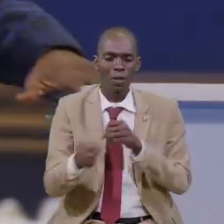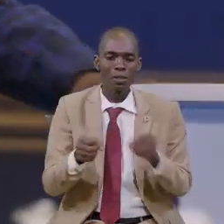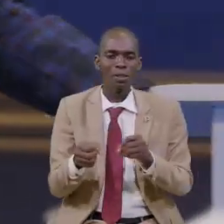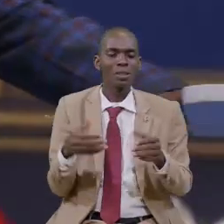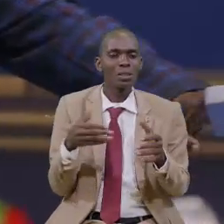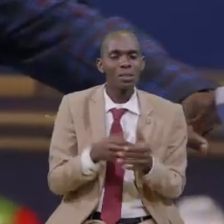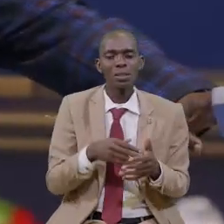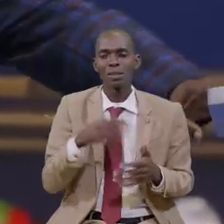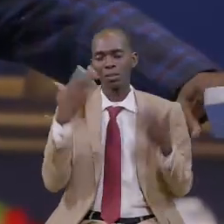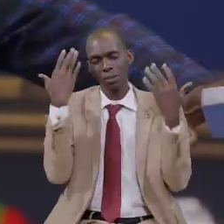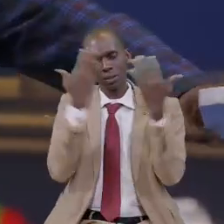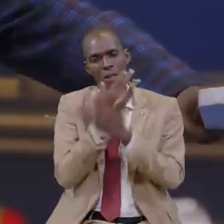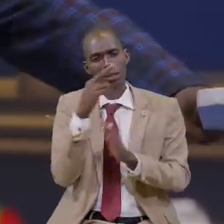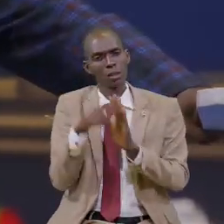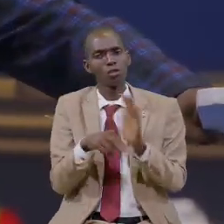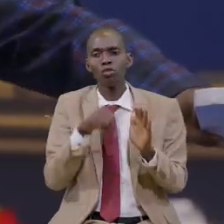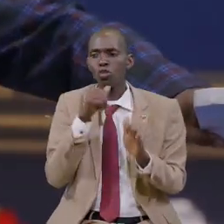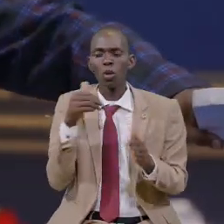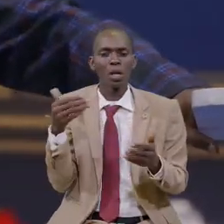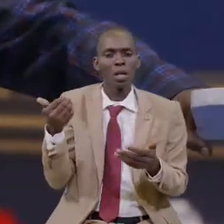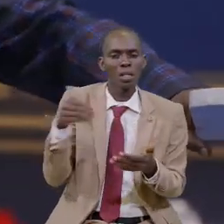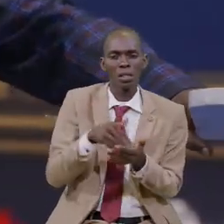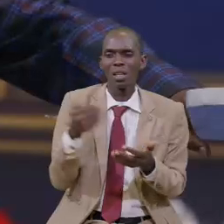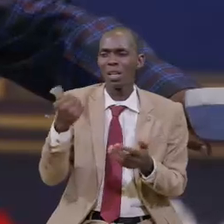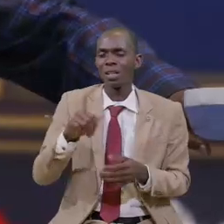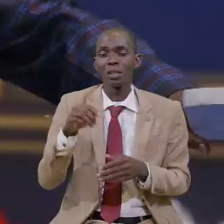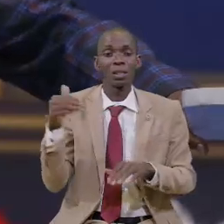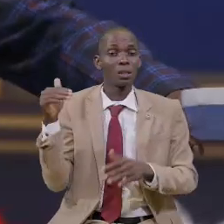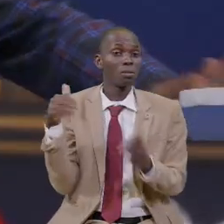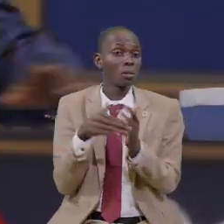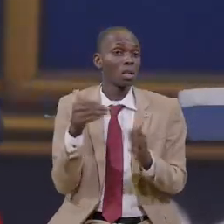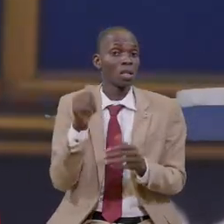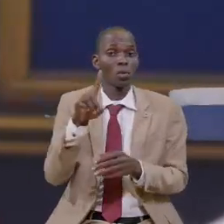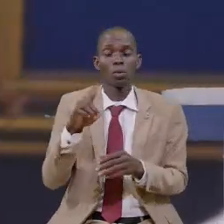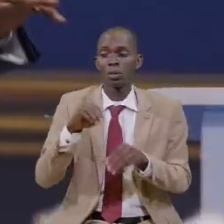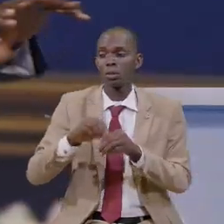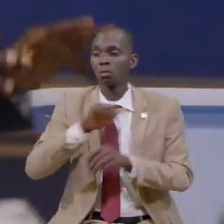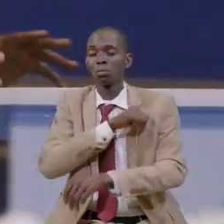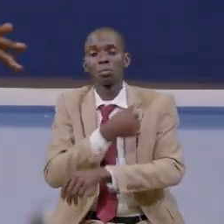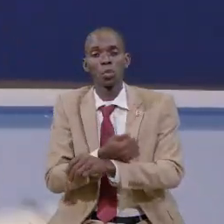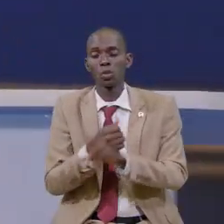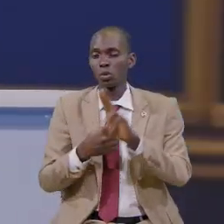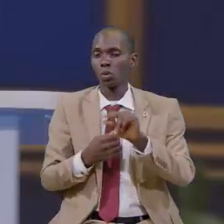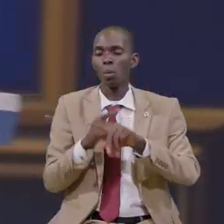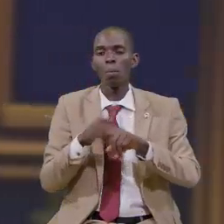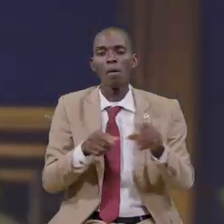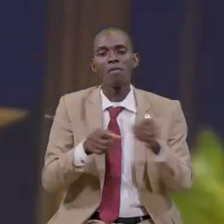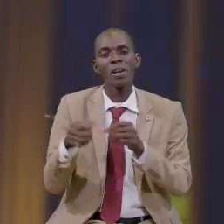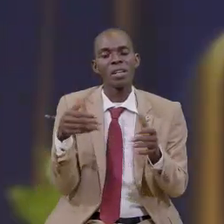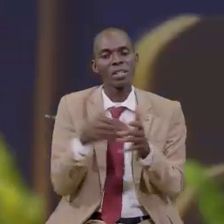any man of authority there. You are fighting the darkness. And so those in